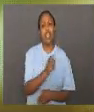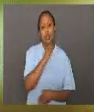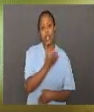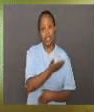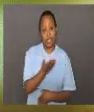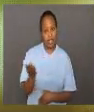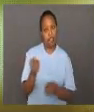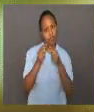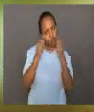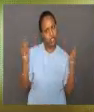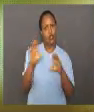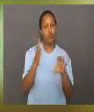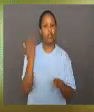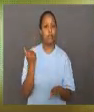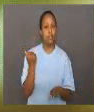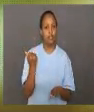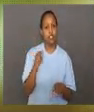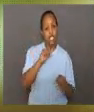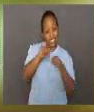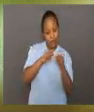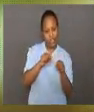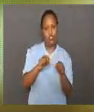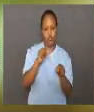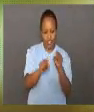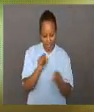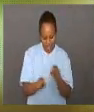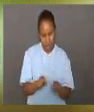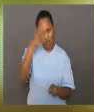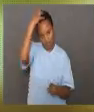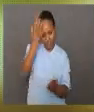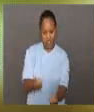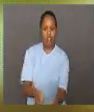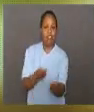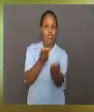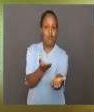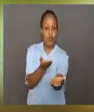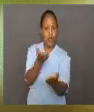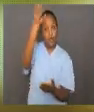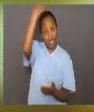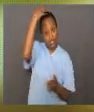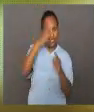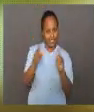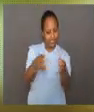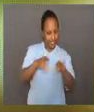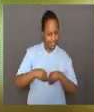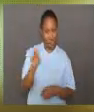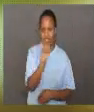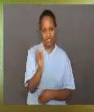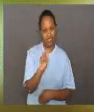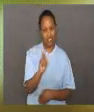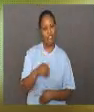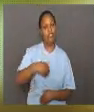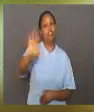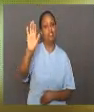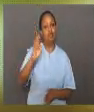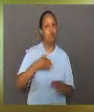reacted to this injustice by rejecting the tax assessors and petitioning the emperor. The